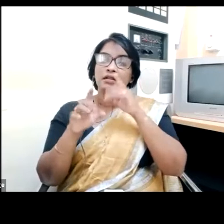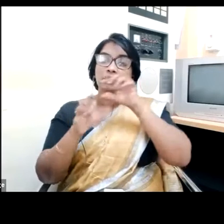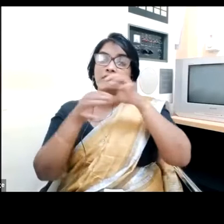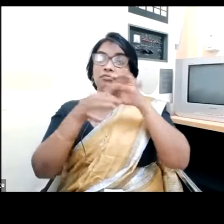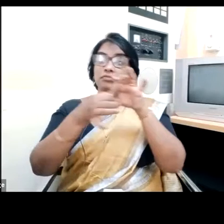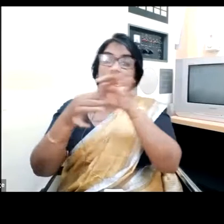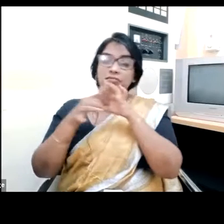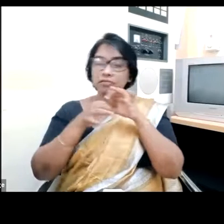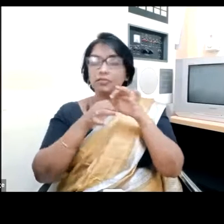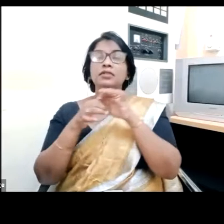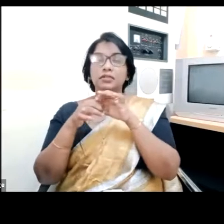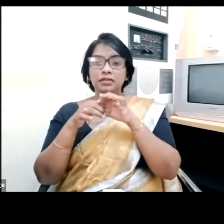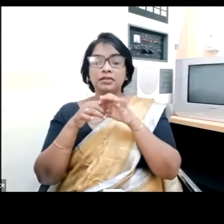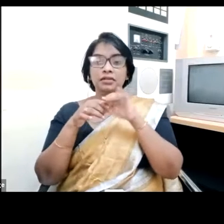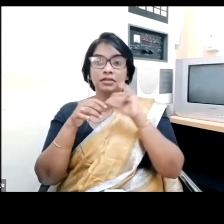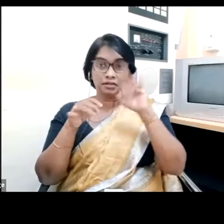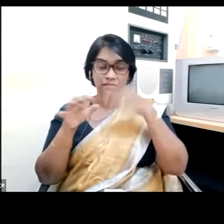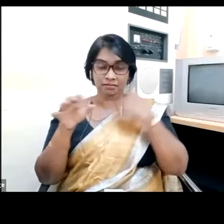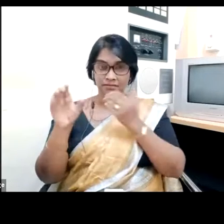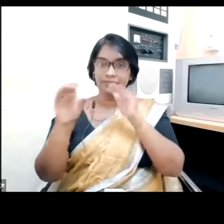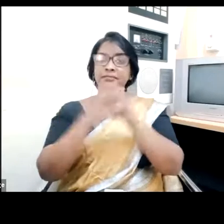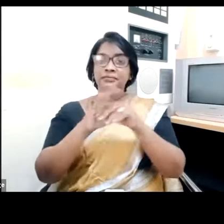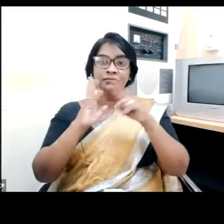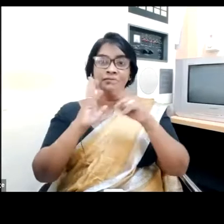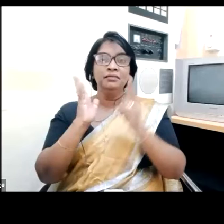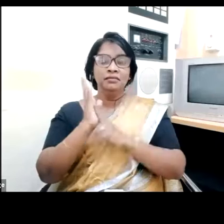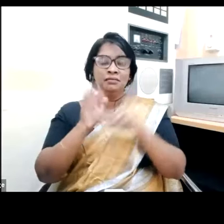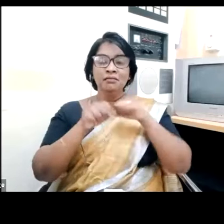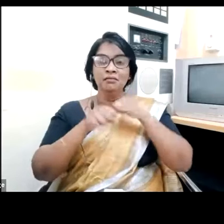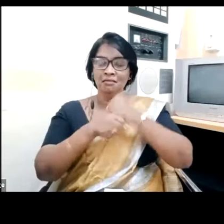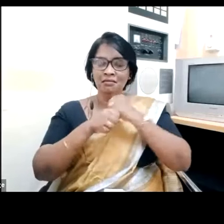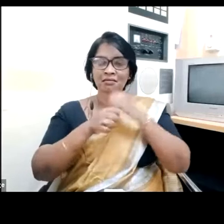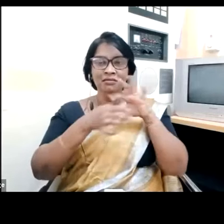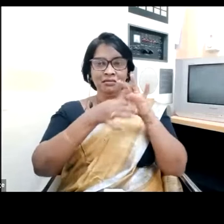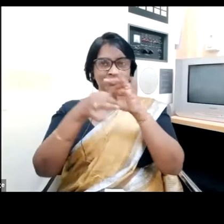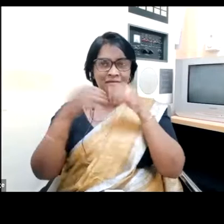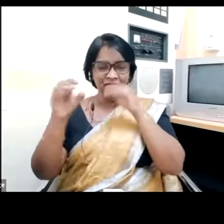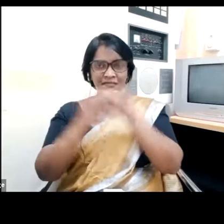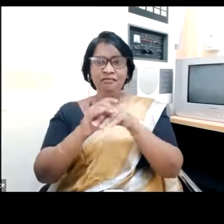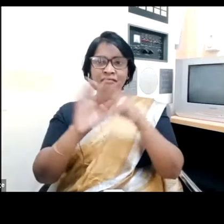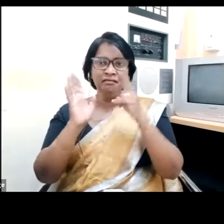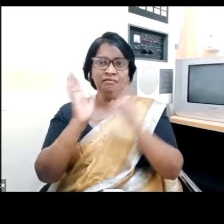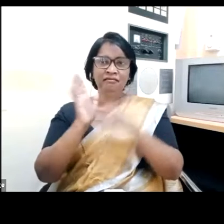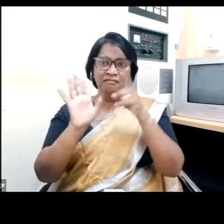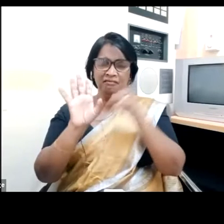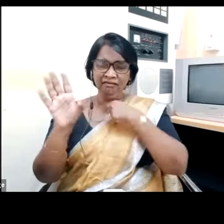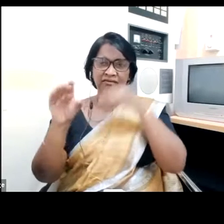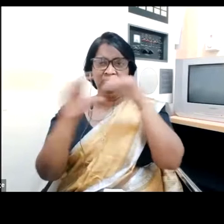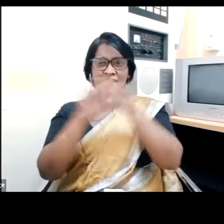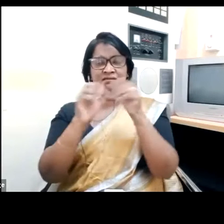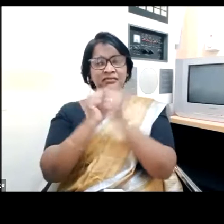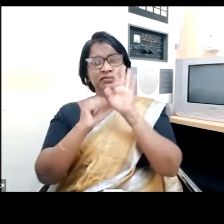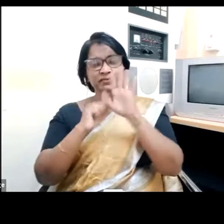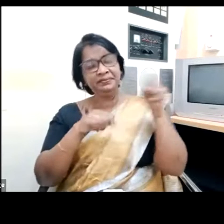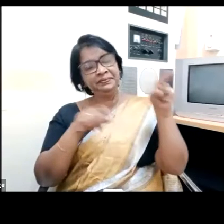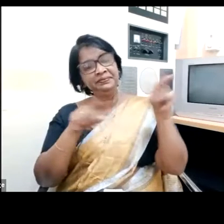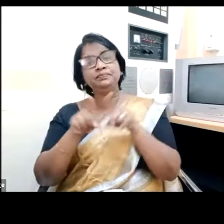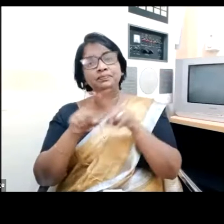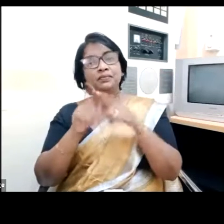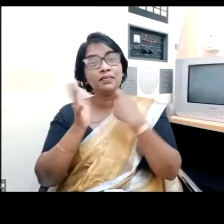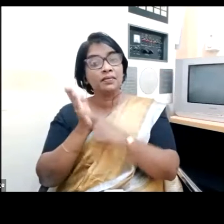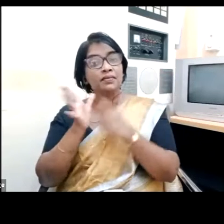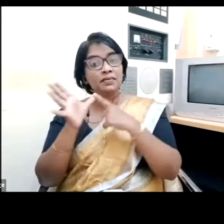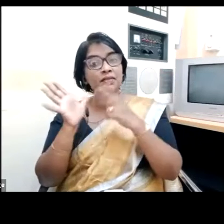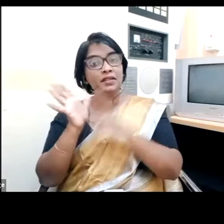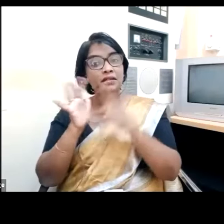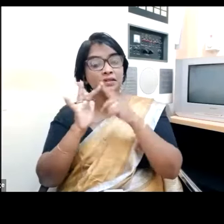the UN Global Compact based in New York. You've heard from Ravi about what science expects of us.